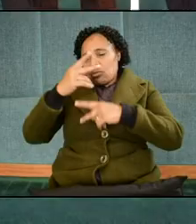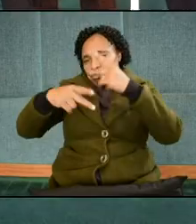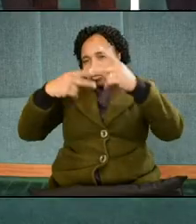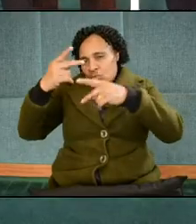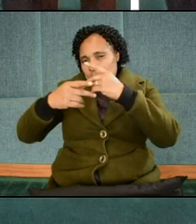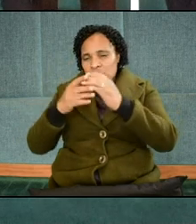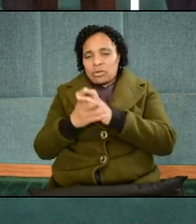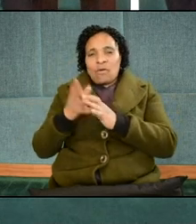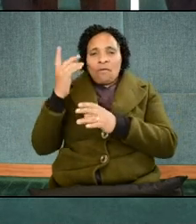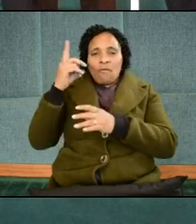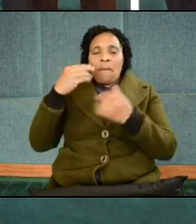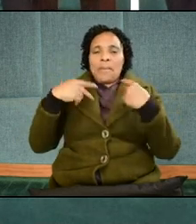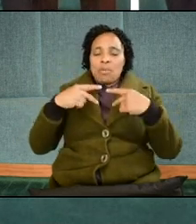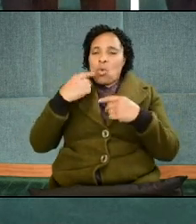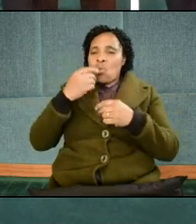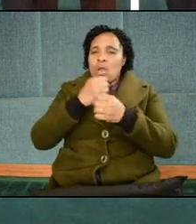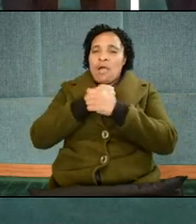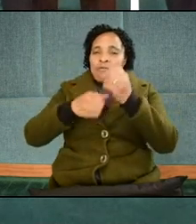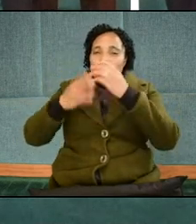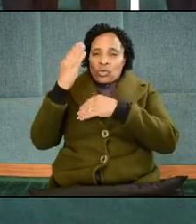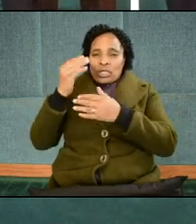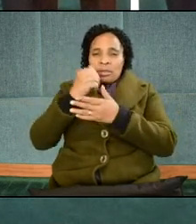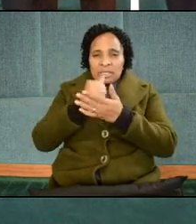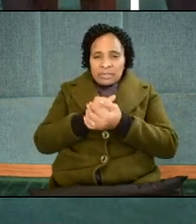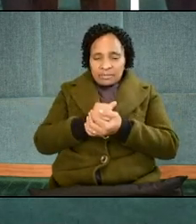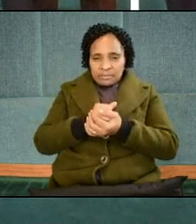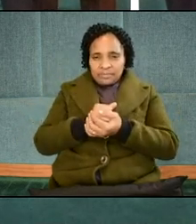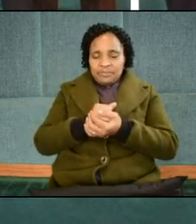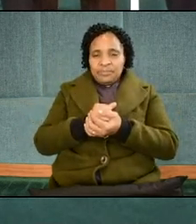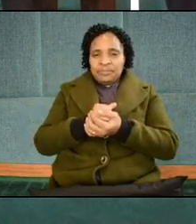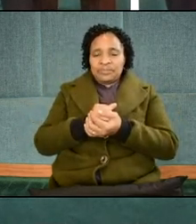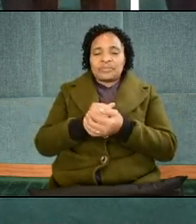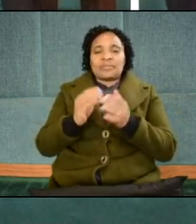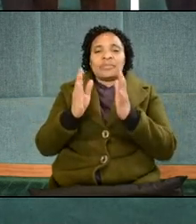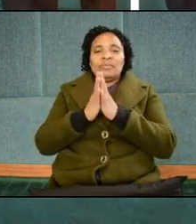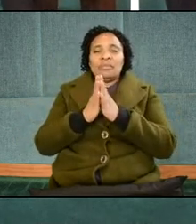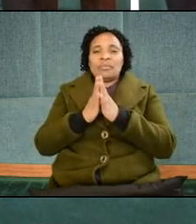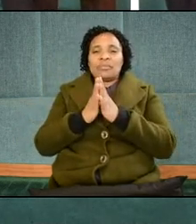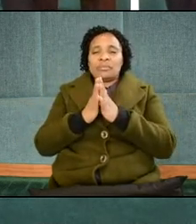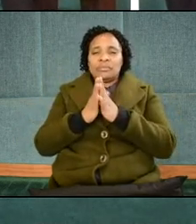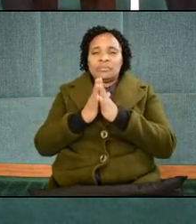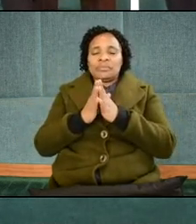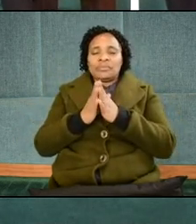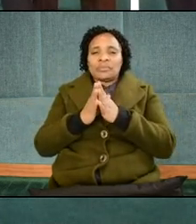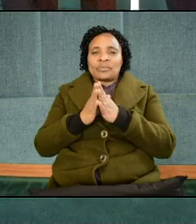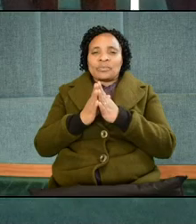God. Amen. Amen. Thank you for that, Ashley. And so